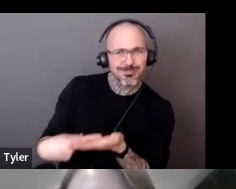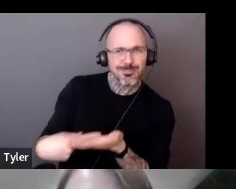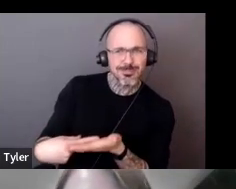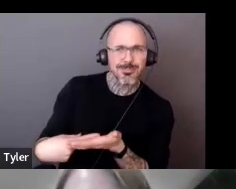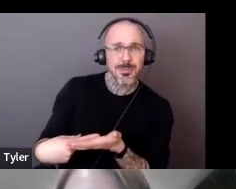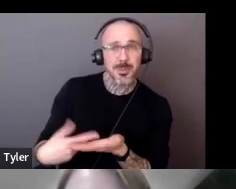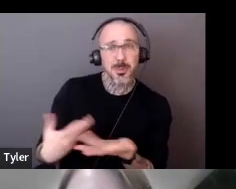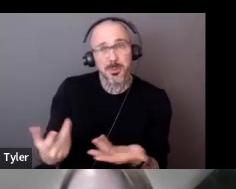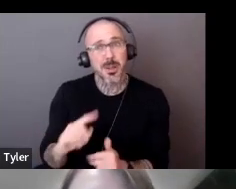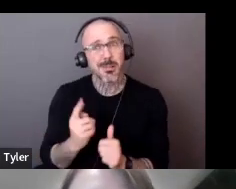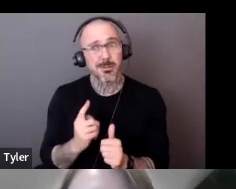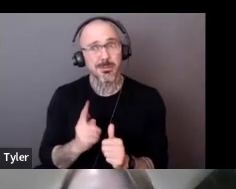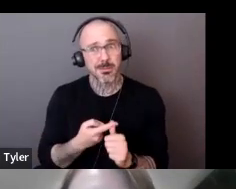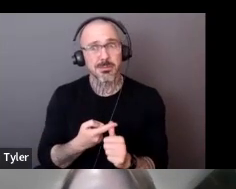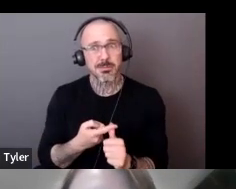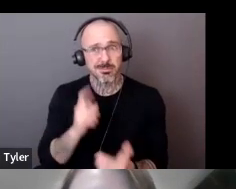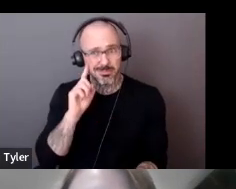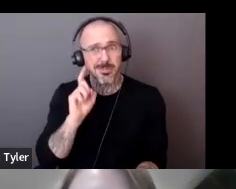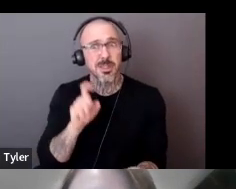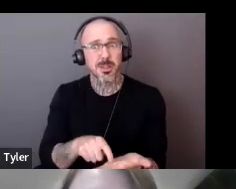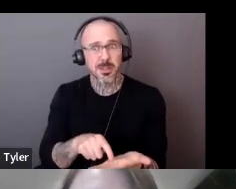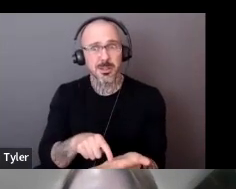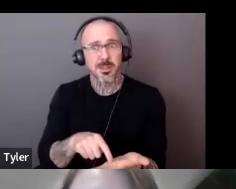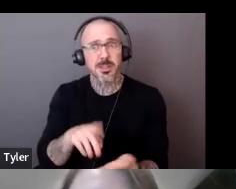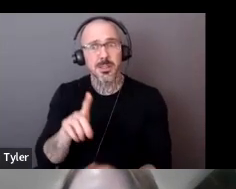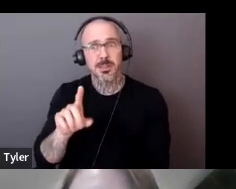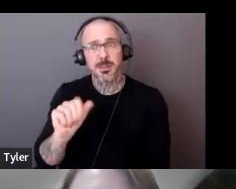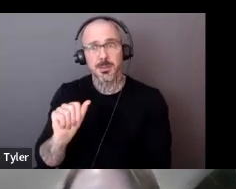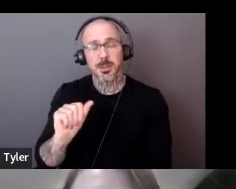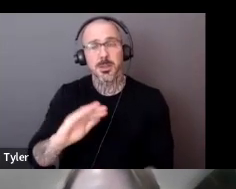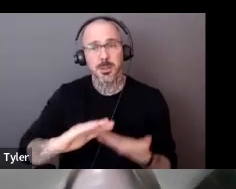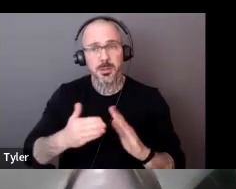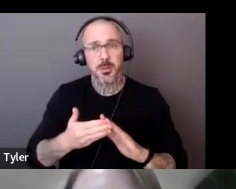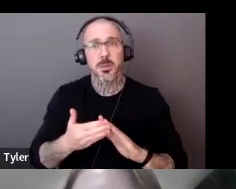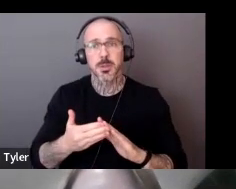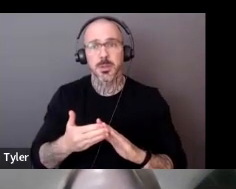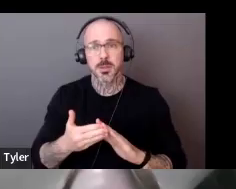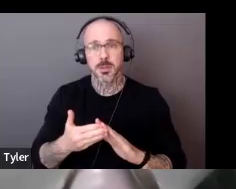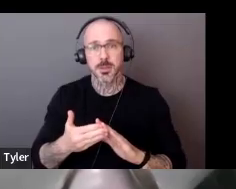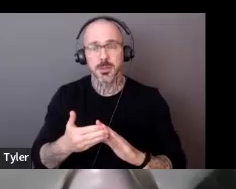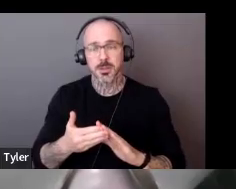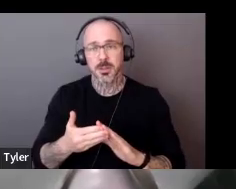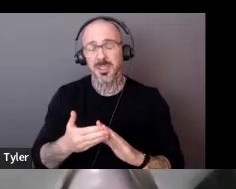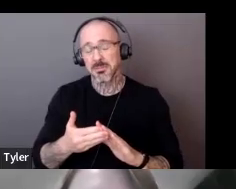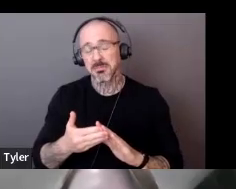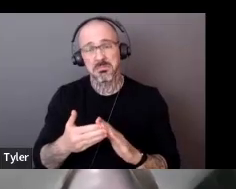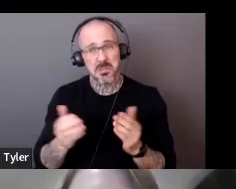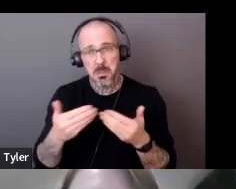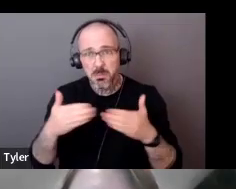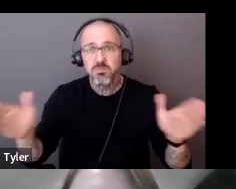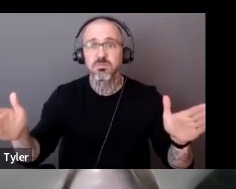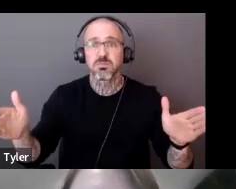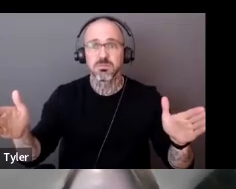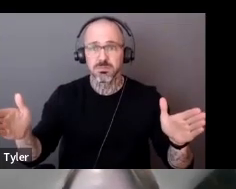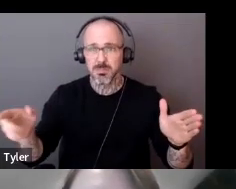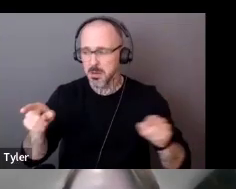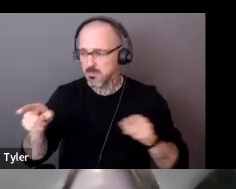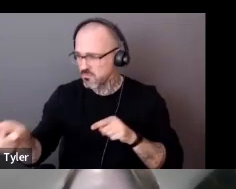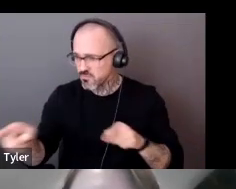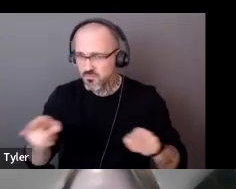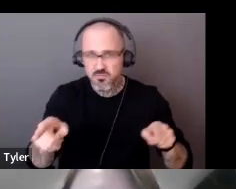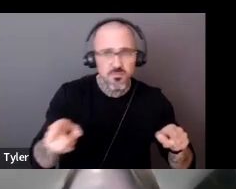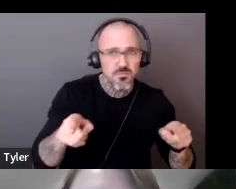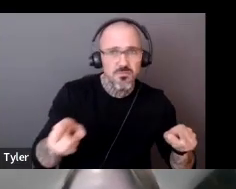acknowledge that the disability community is a really broad coalition,